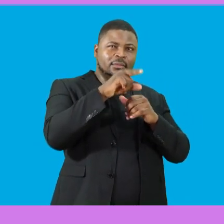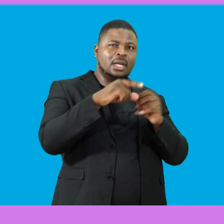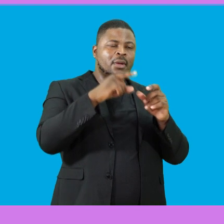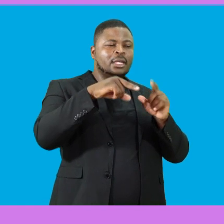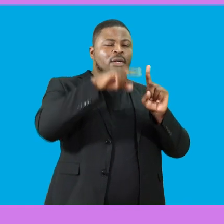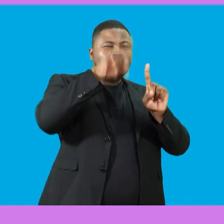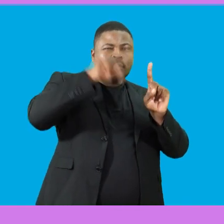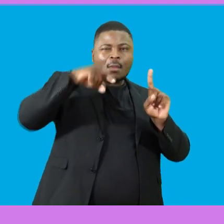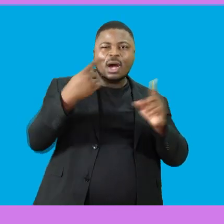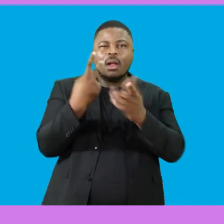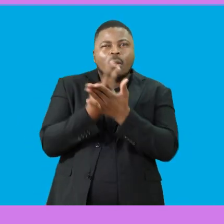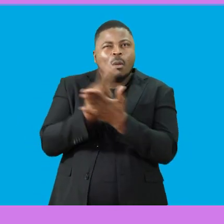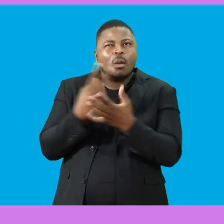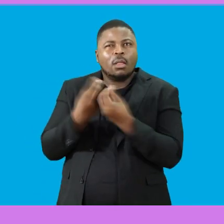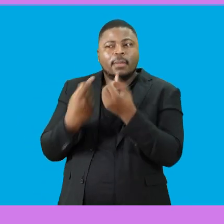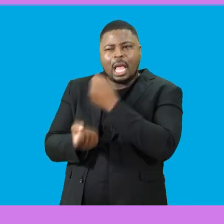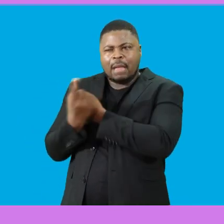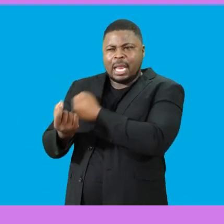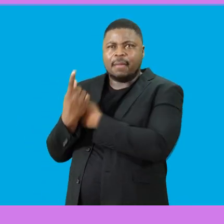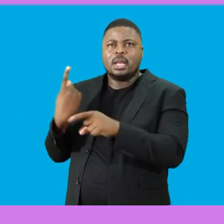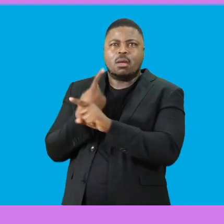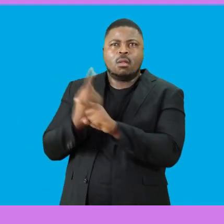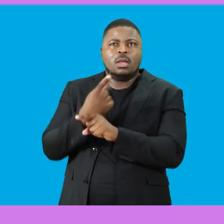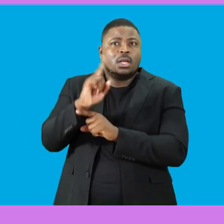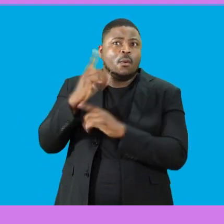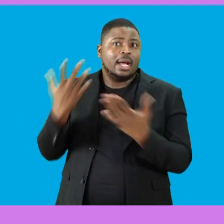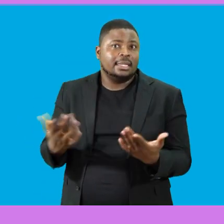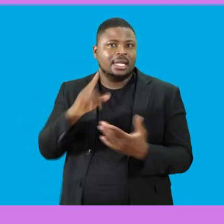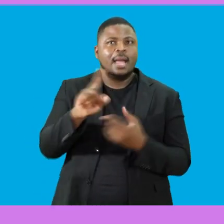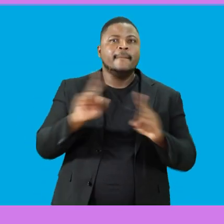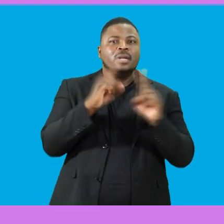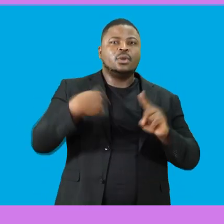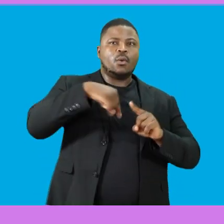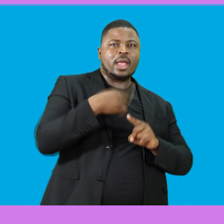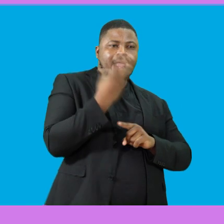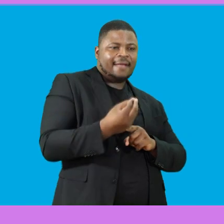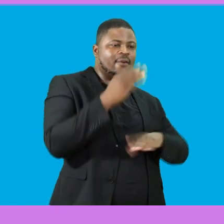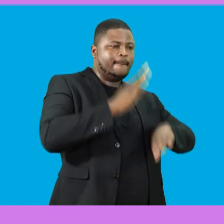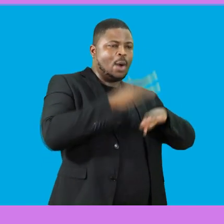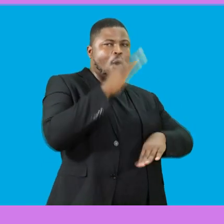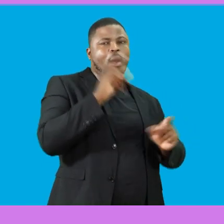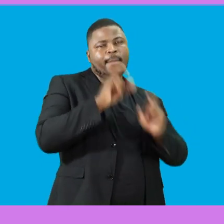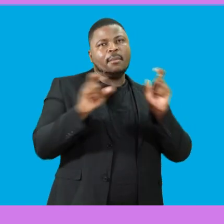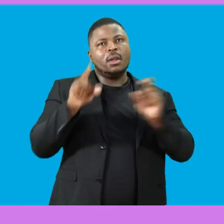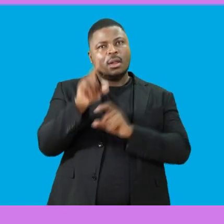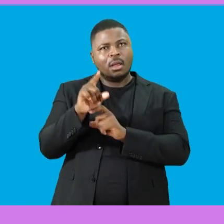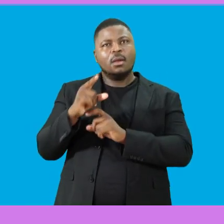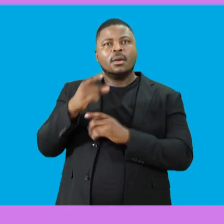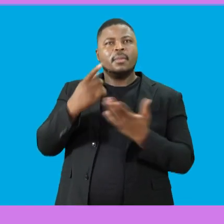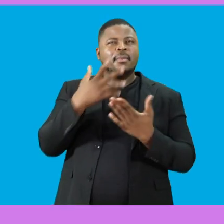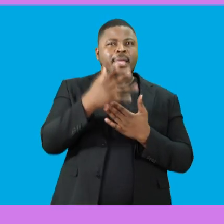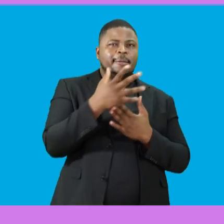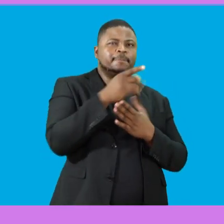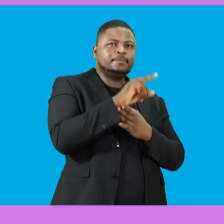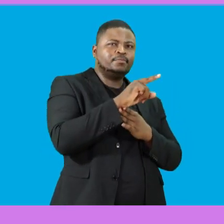people. Describe the trend. When it say trend, then you have to check that in bus trip number 1, we had more people than in bus trip